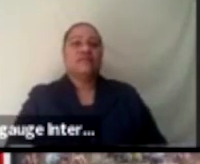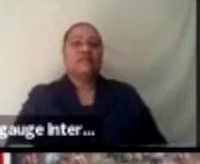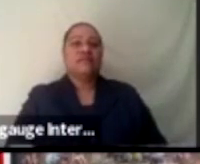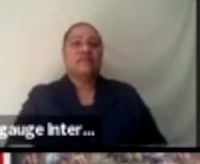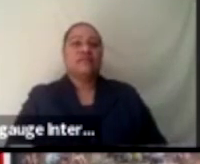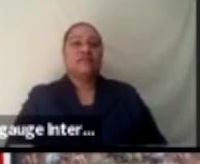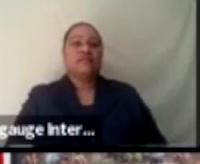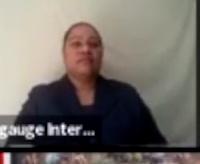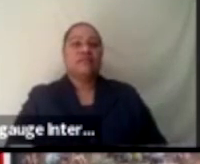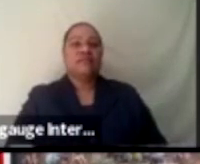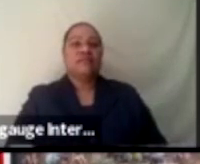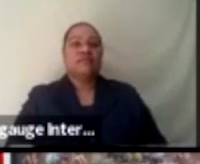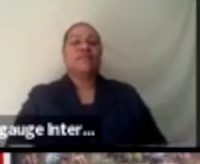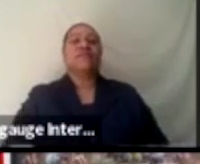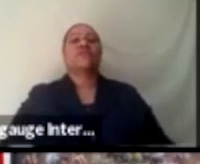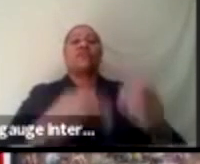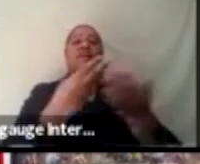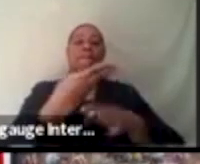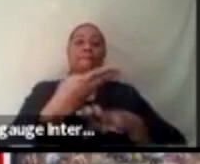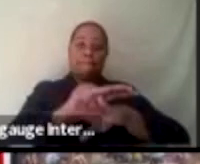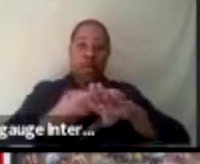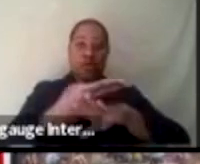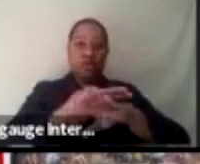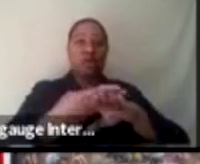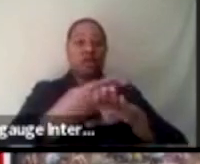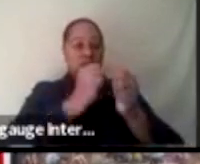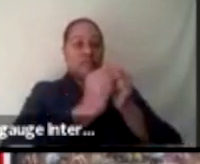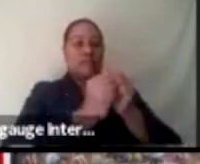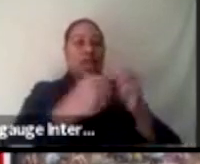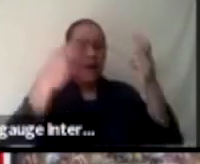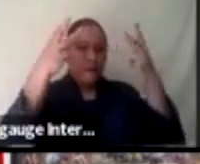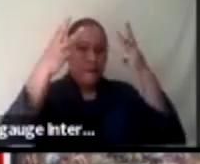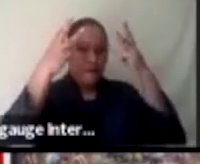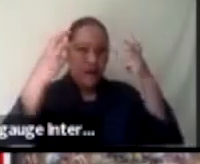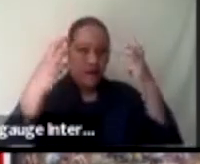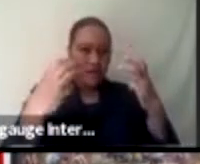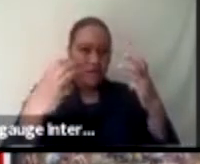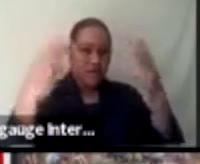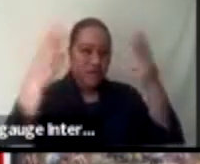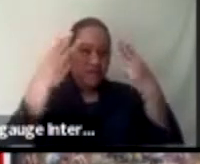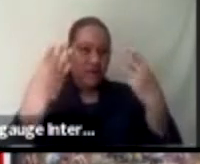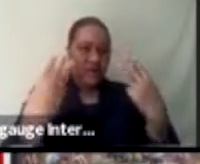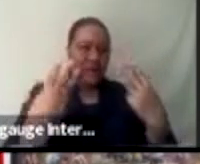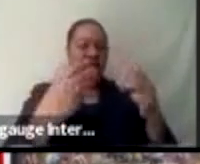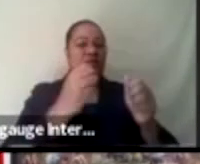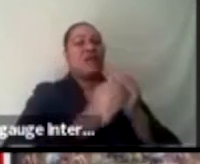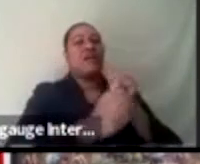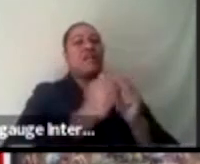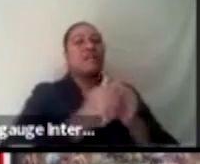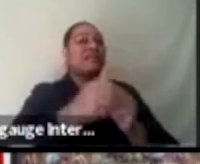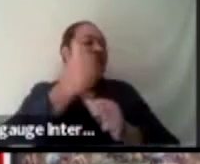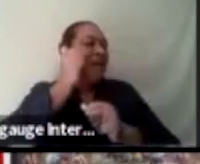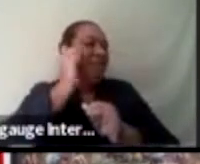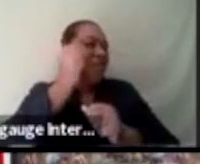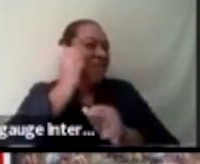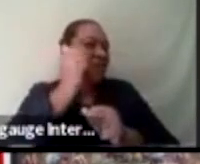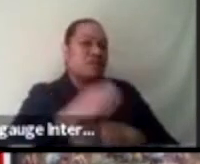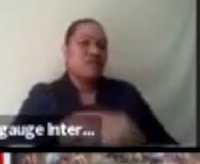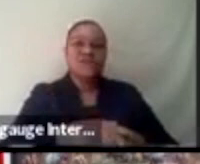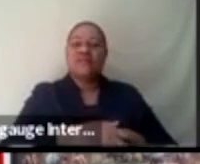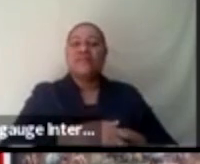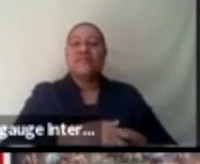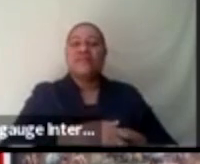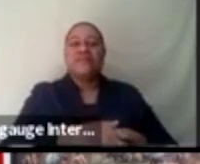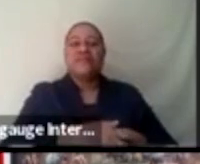To our Micronesian brothers, I offer my deepest apologies. We could have handled this